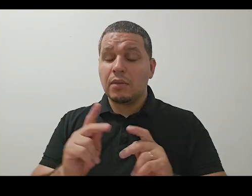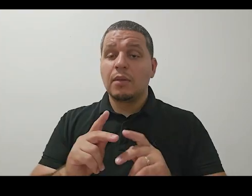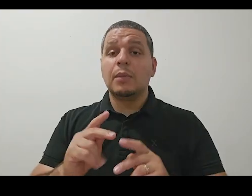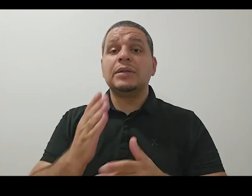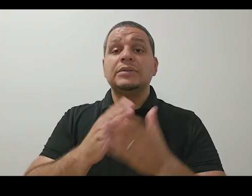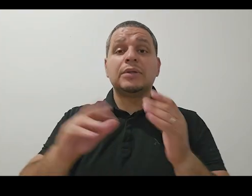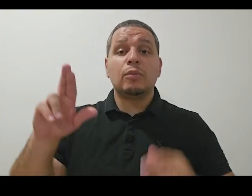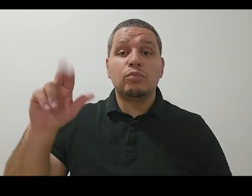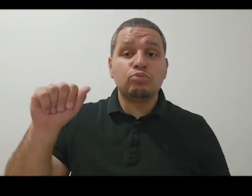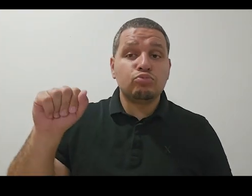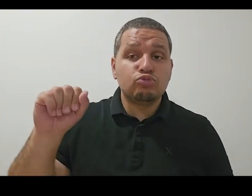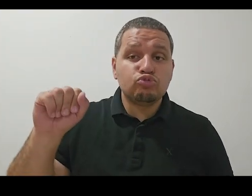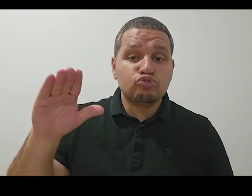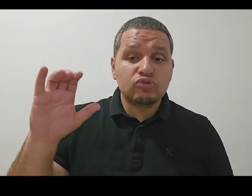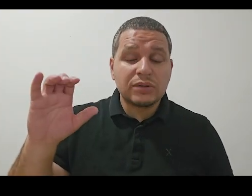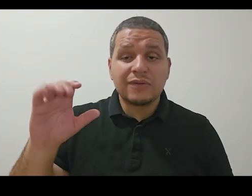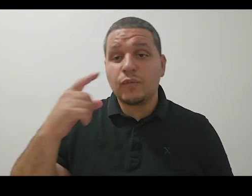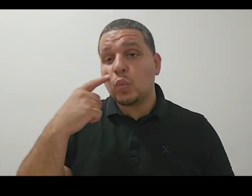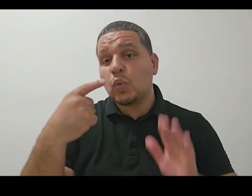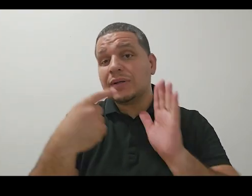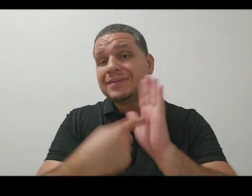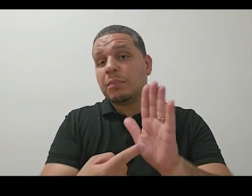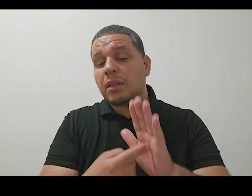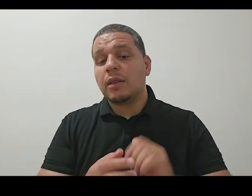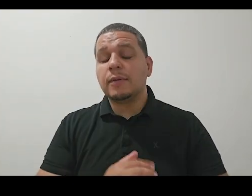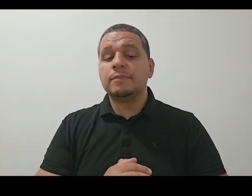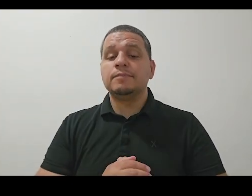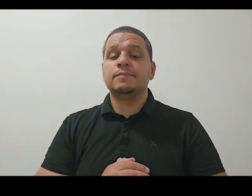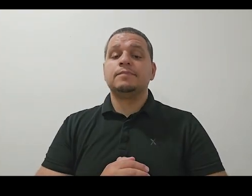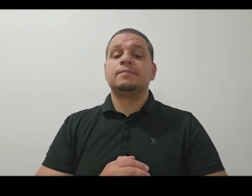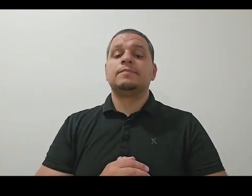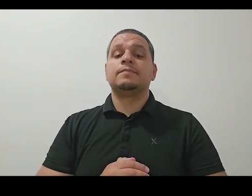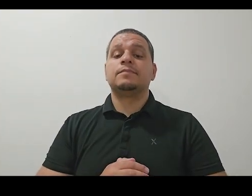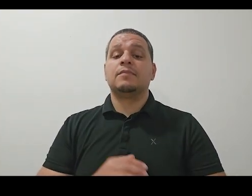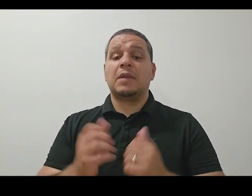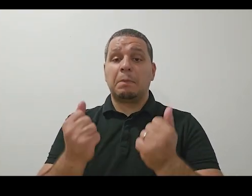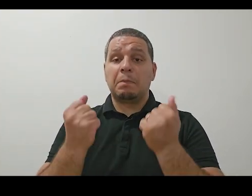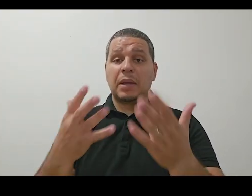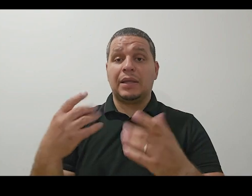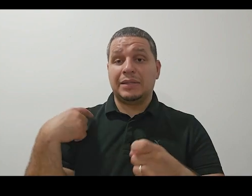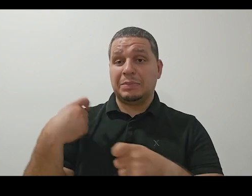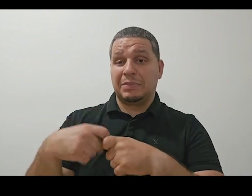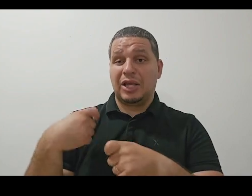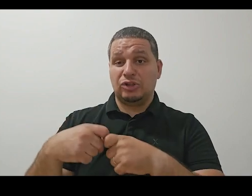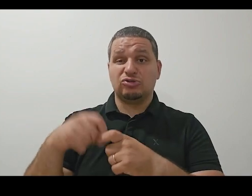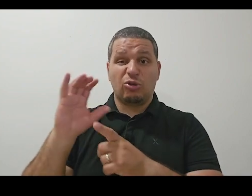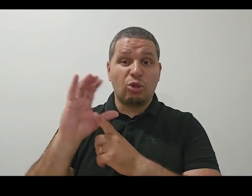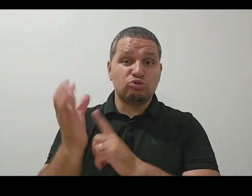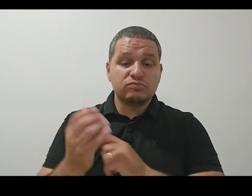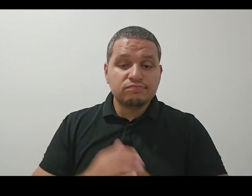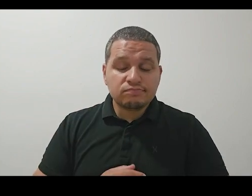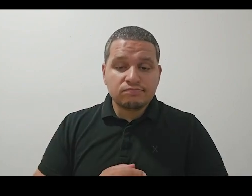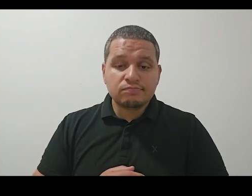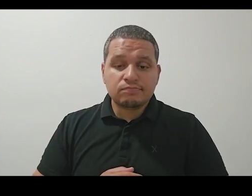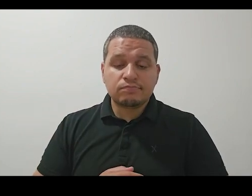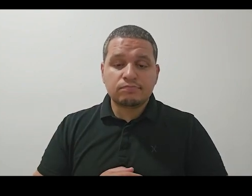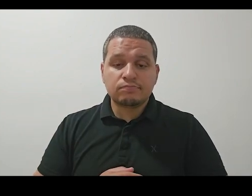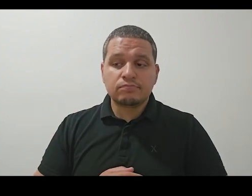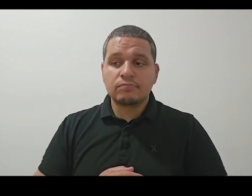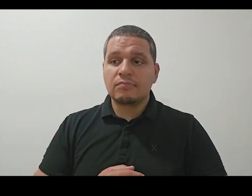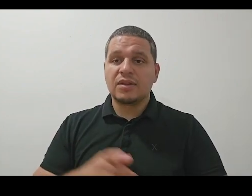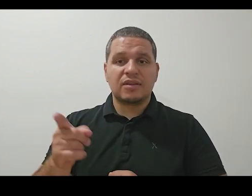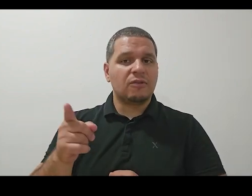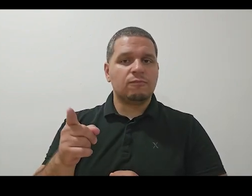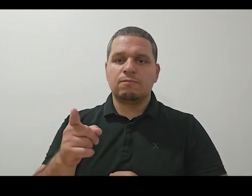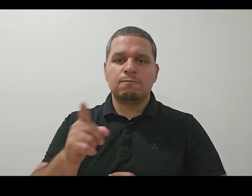race, for instance, in a lot of Spanish cultures, they